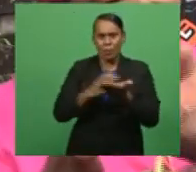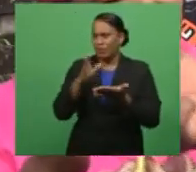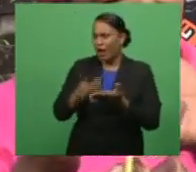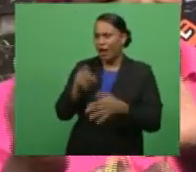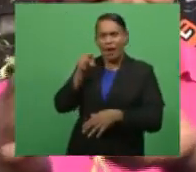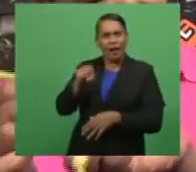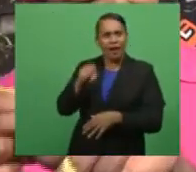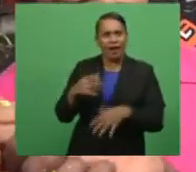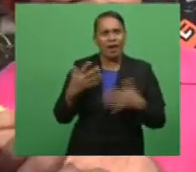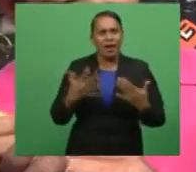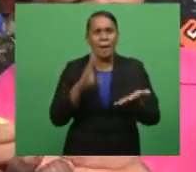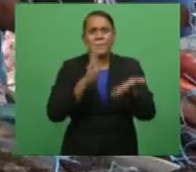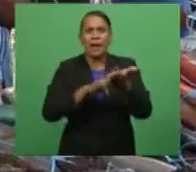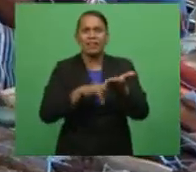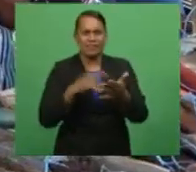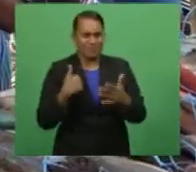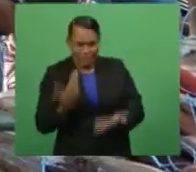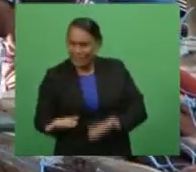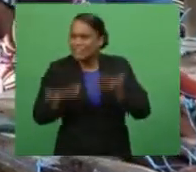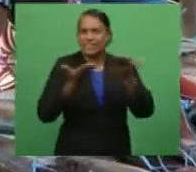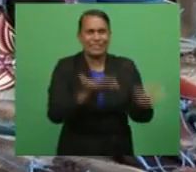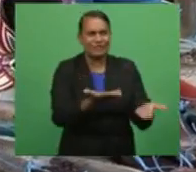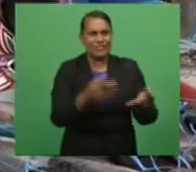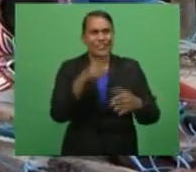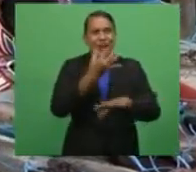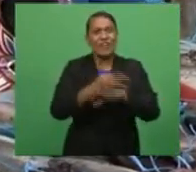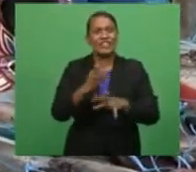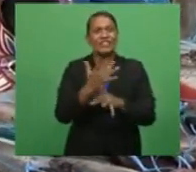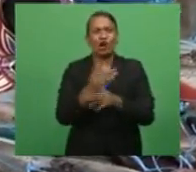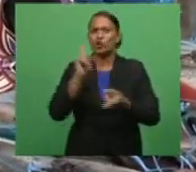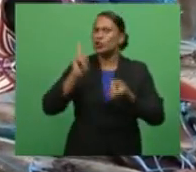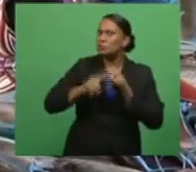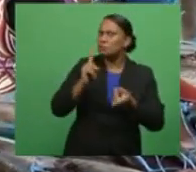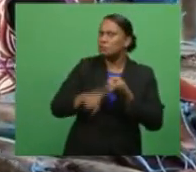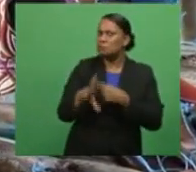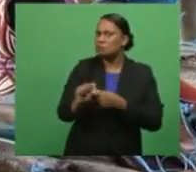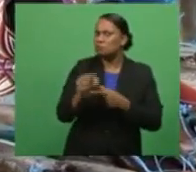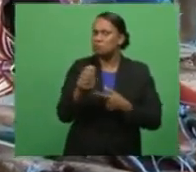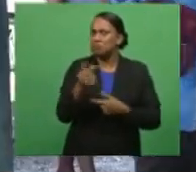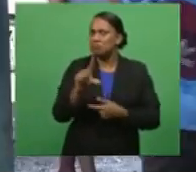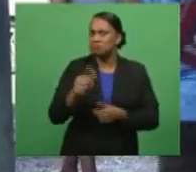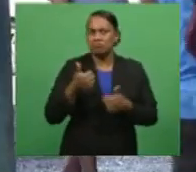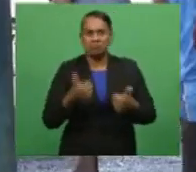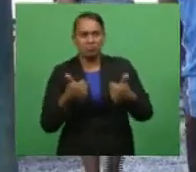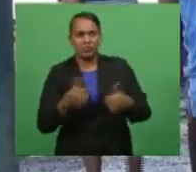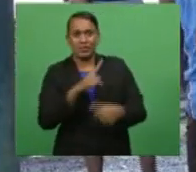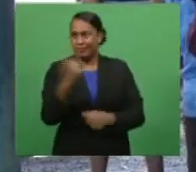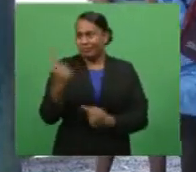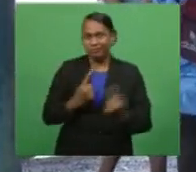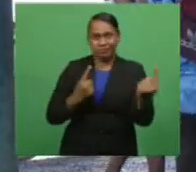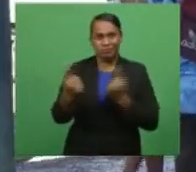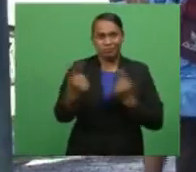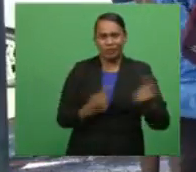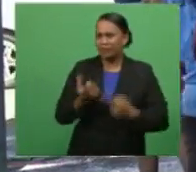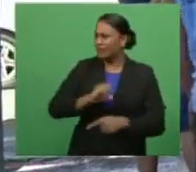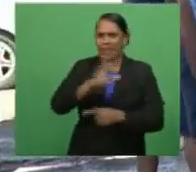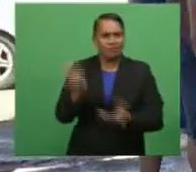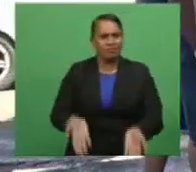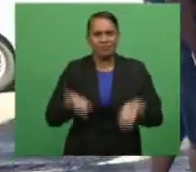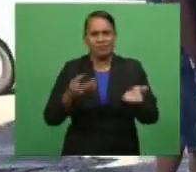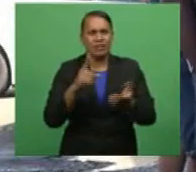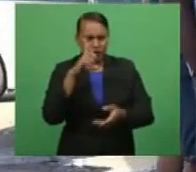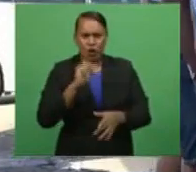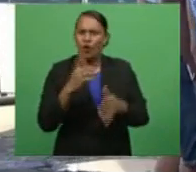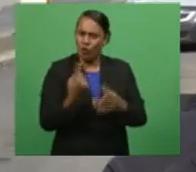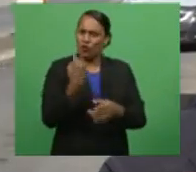giving the fresh fish on cheap price. Some of these buyers opted to do their own cleaning just to add a personal touch to the activities planned